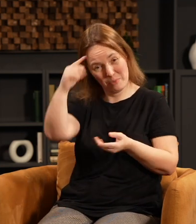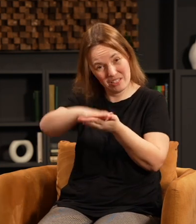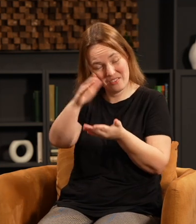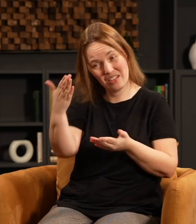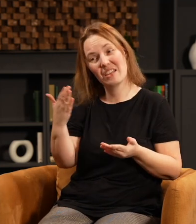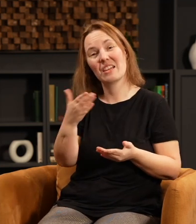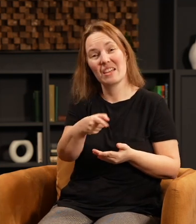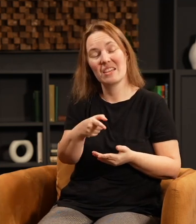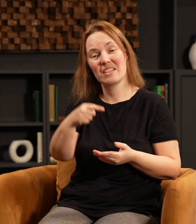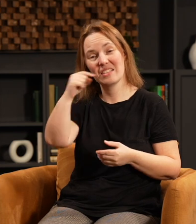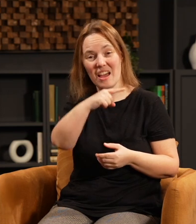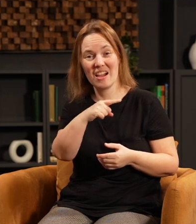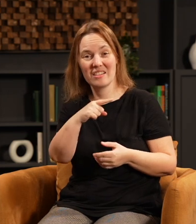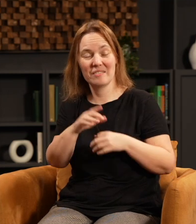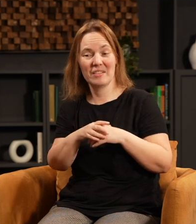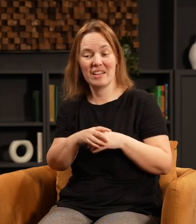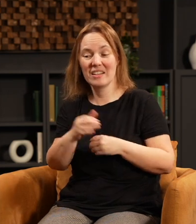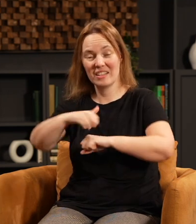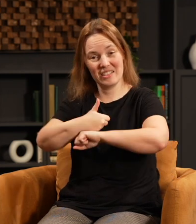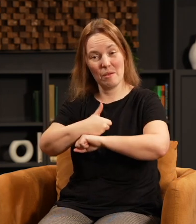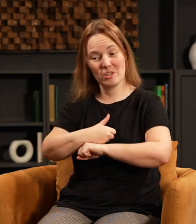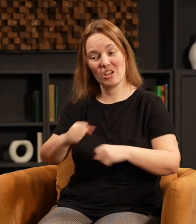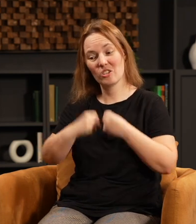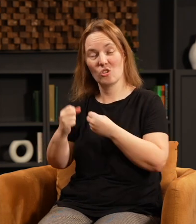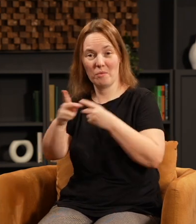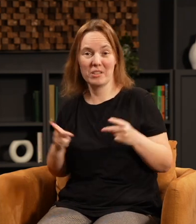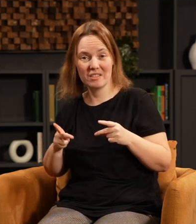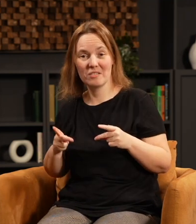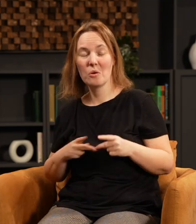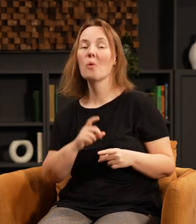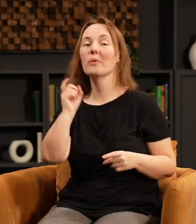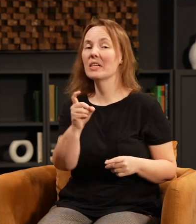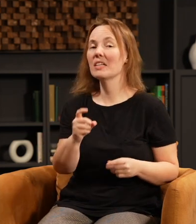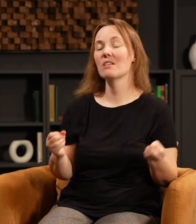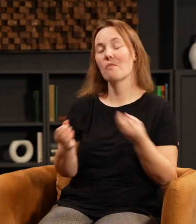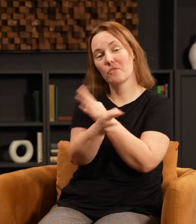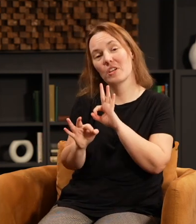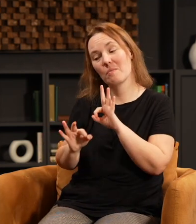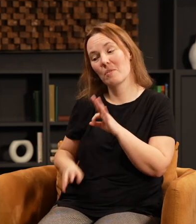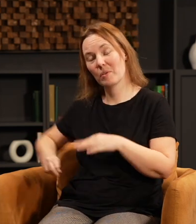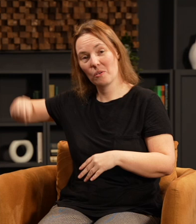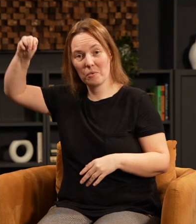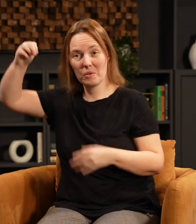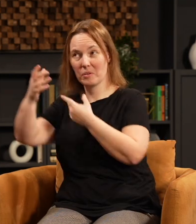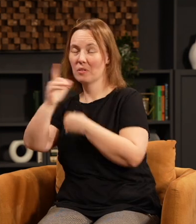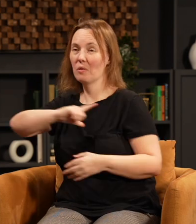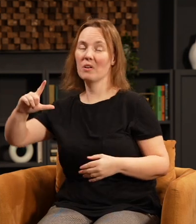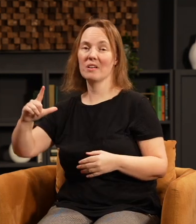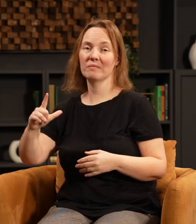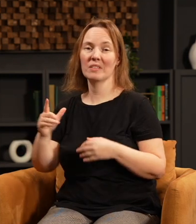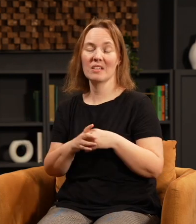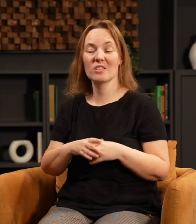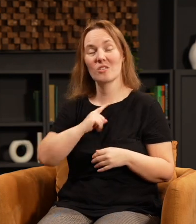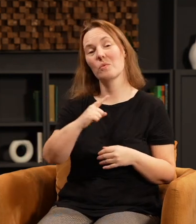basically try to wear us down. So we all need freedom if we're growing with the Lord at different stages of our spiritual growth so that we